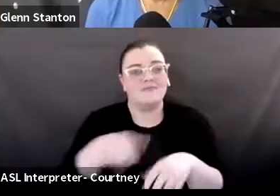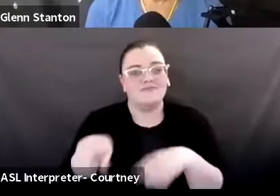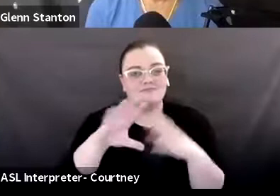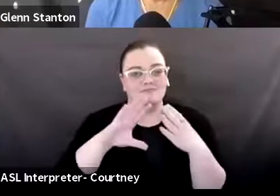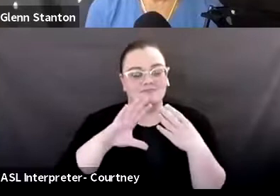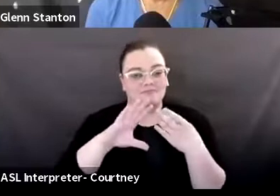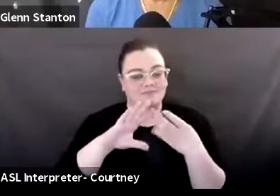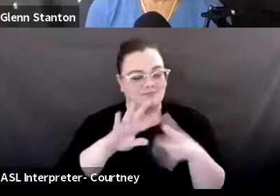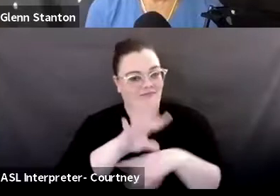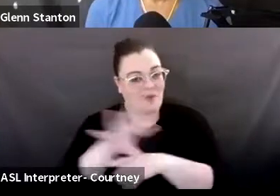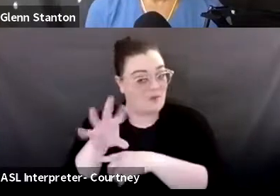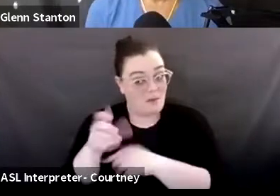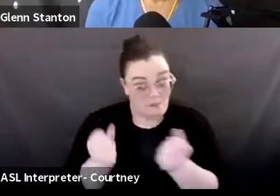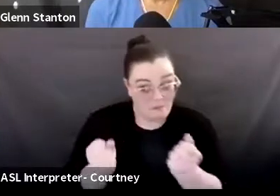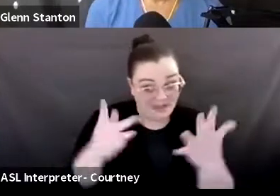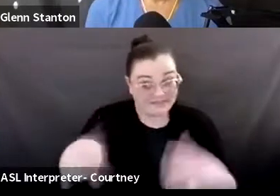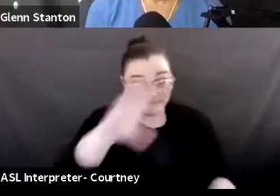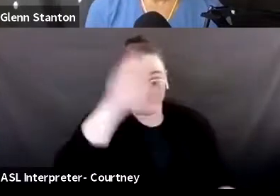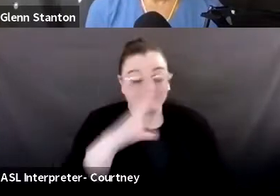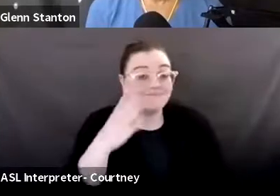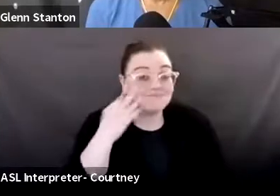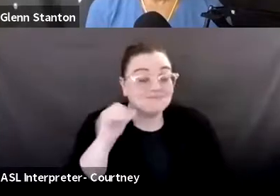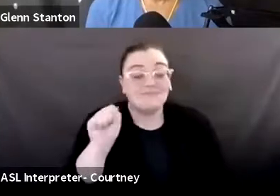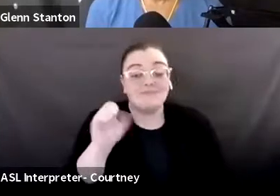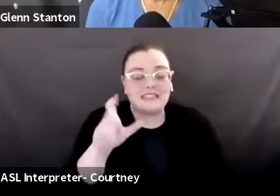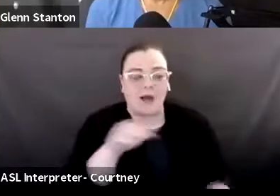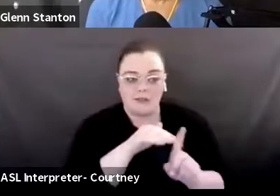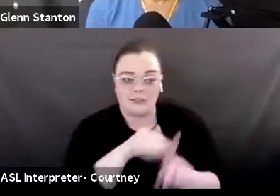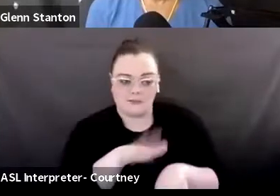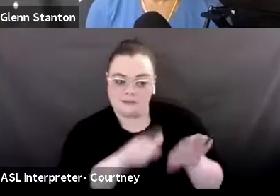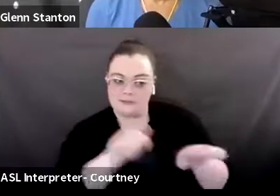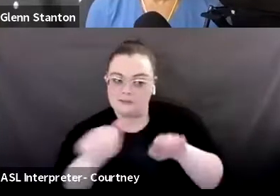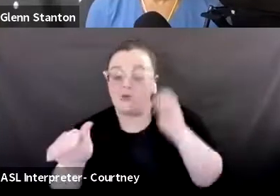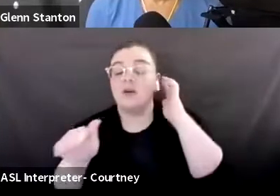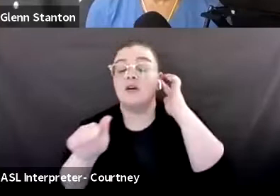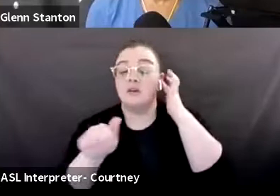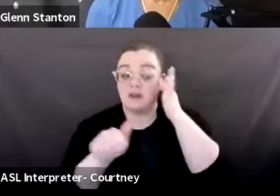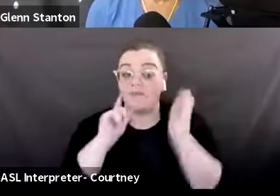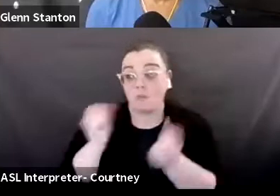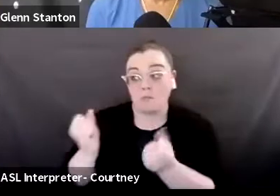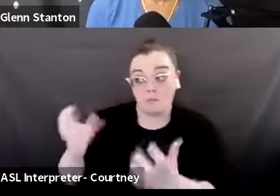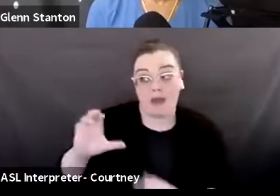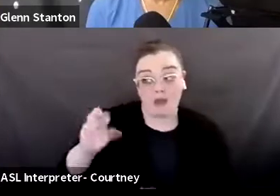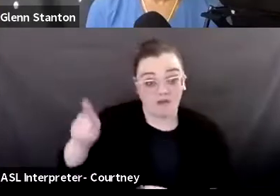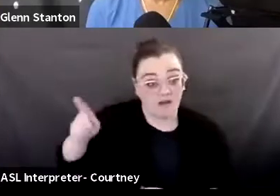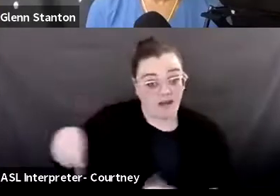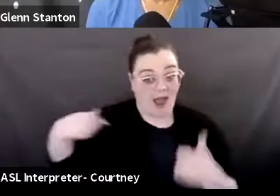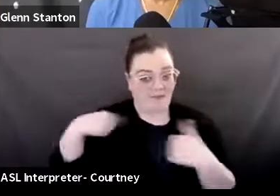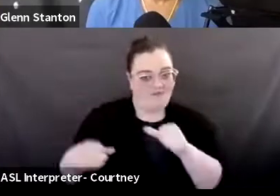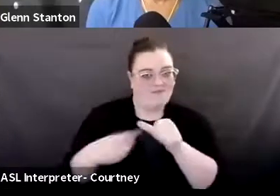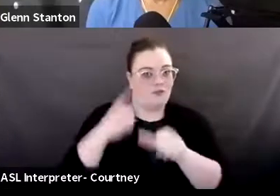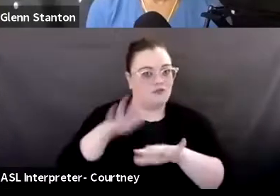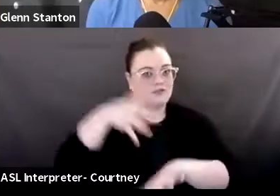I would I would remind them, hey, listen, for a lot of these crew people, I was the first indigenous person they'd ever